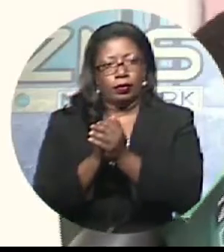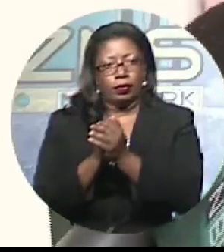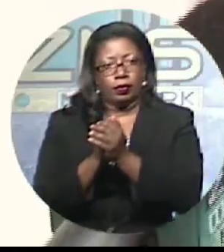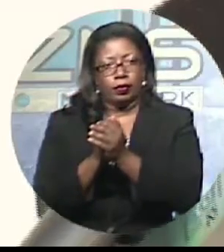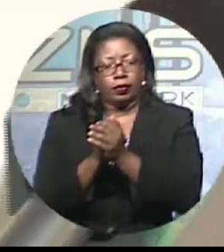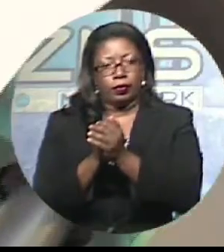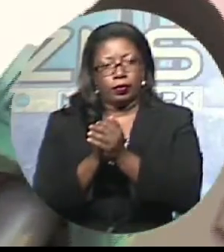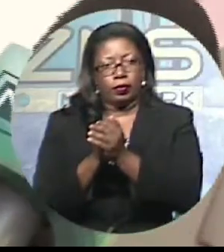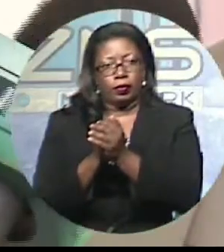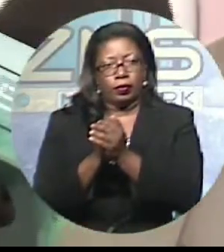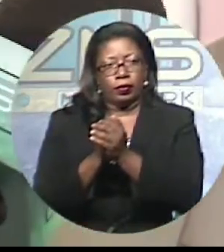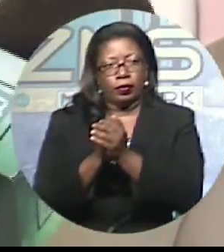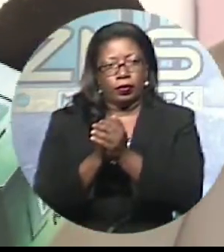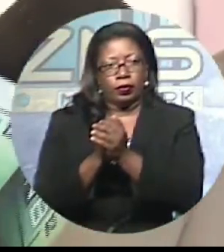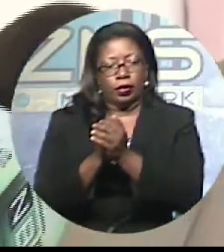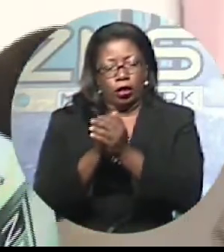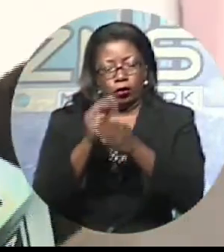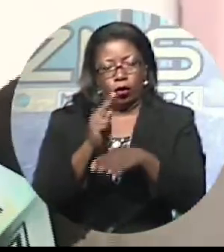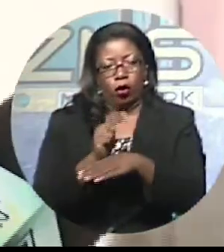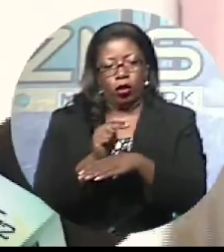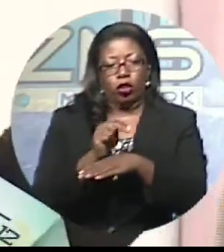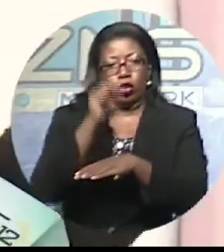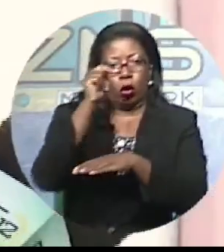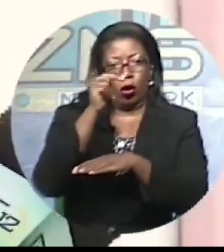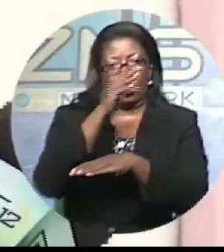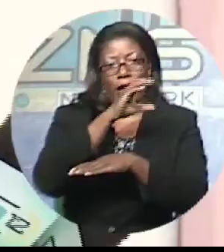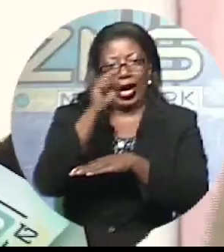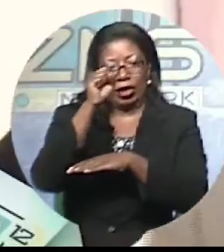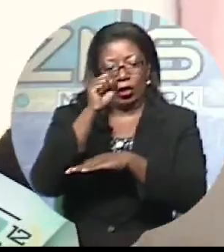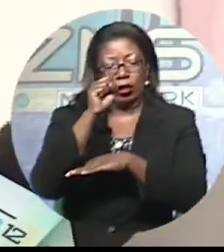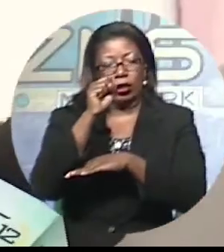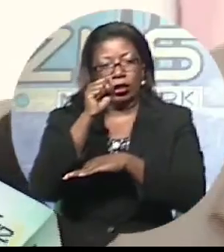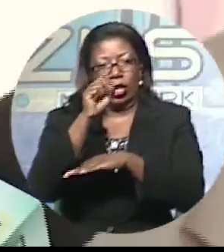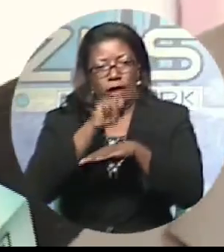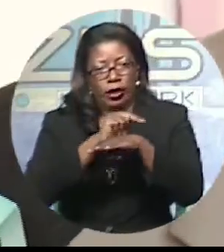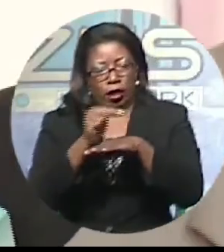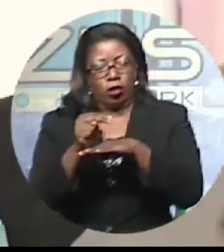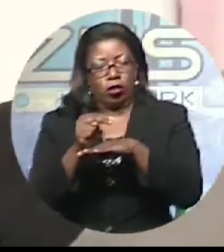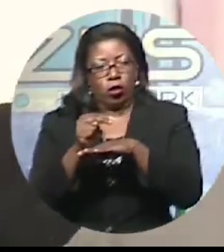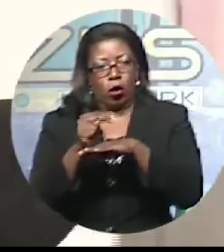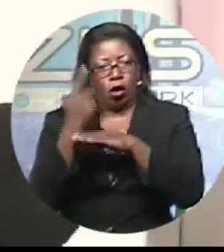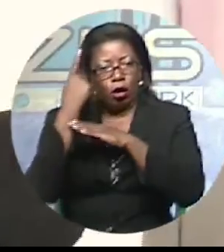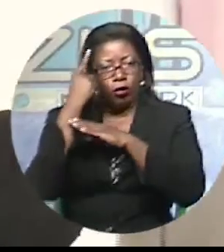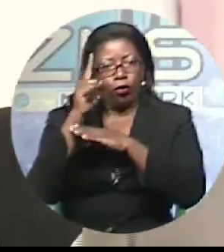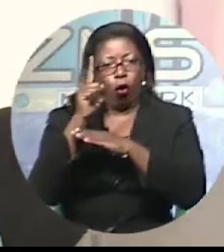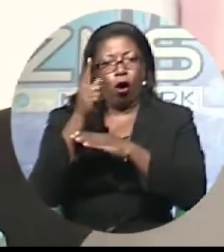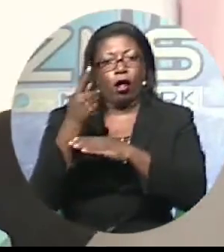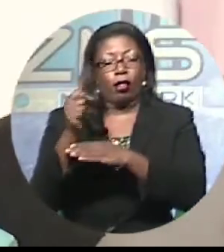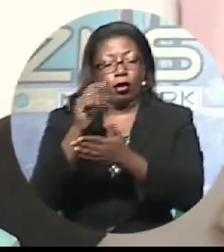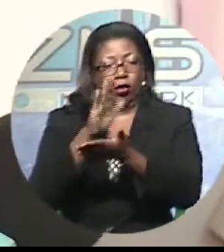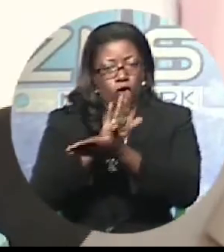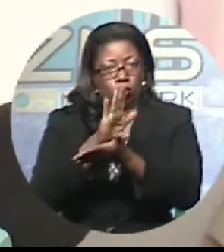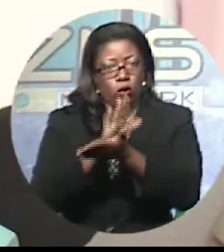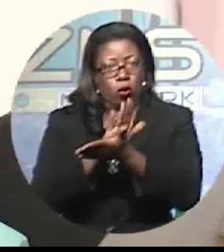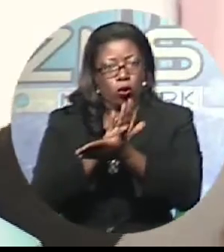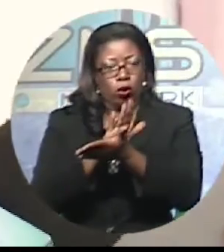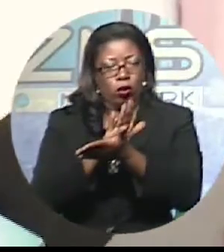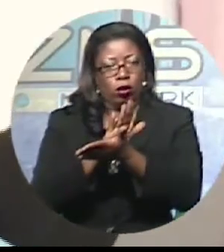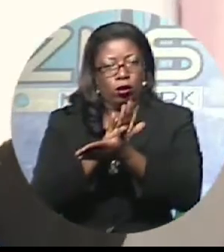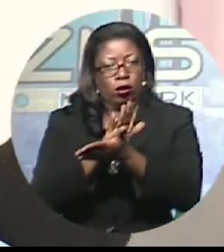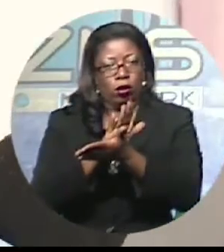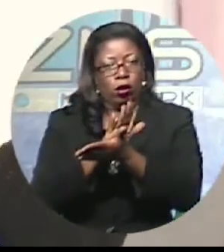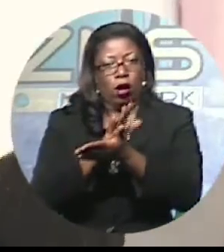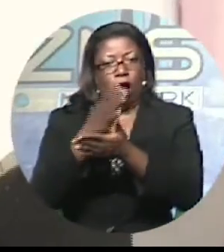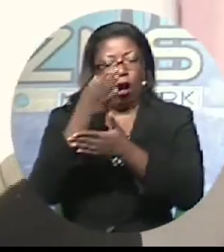plying between North Andros and New Providence for the school. Okay. The School